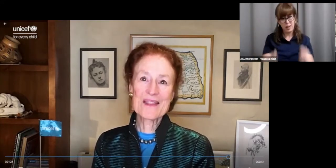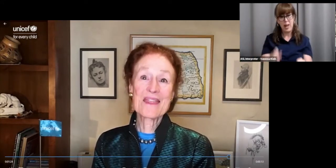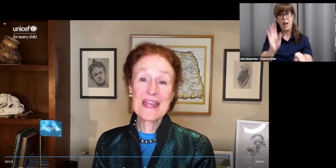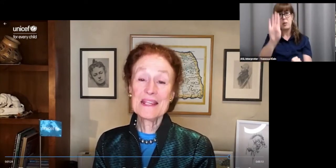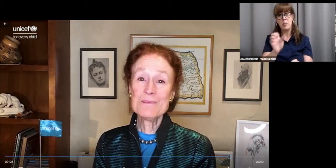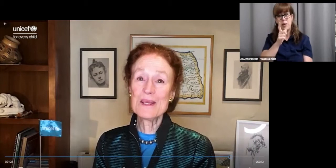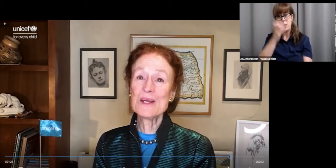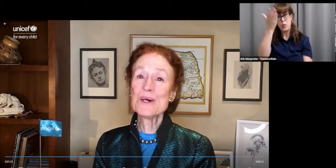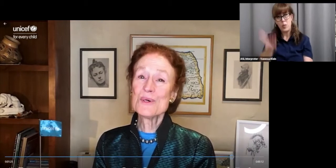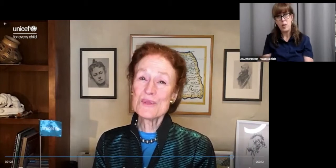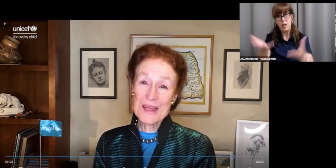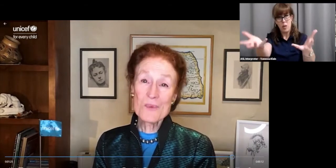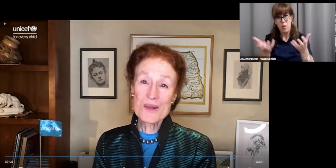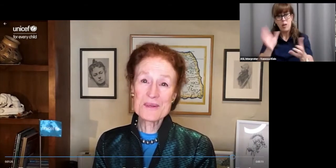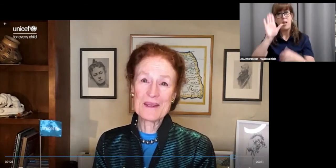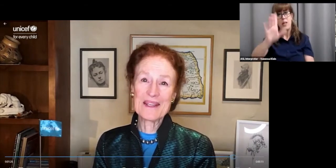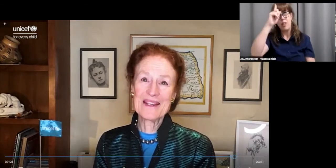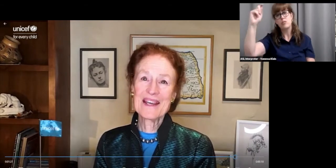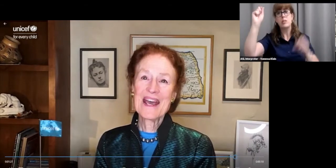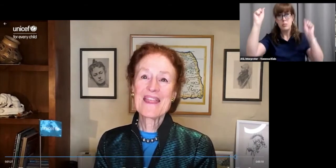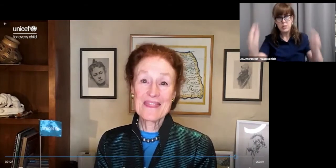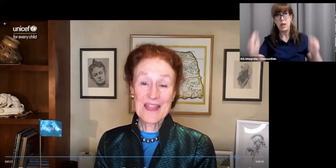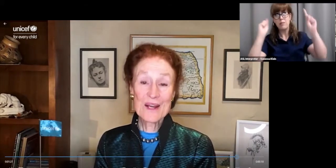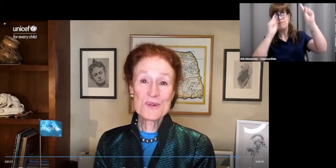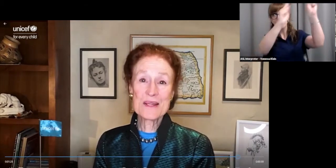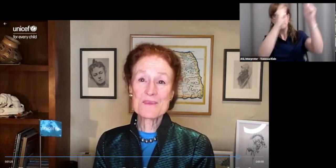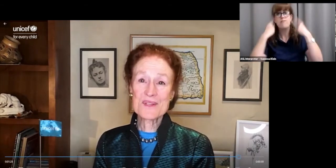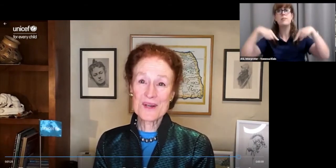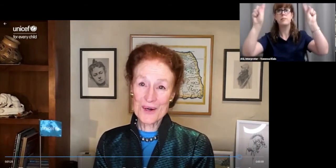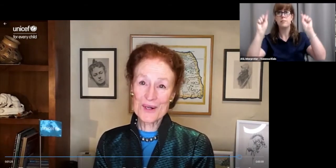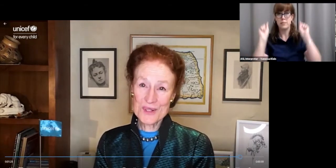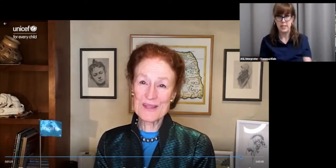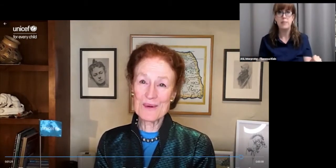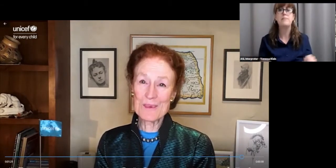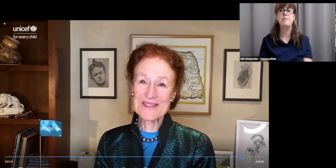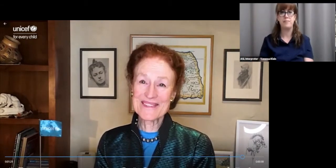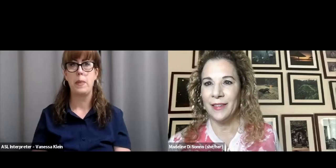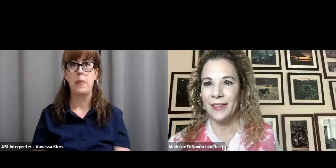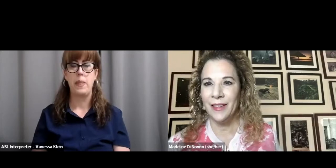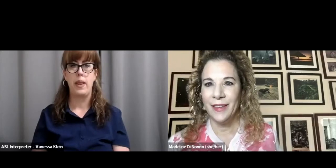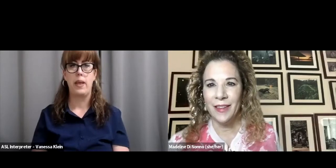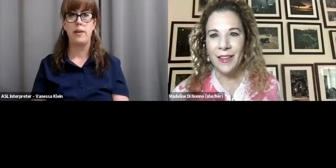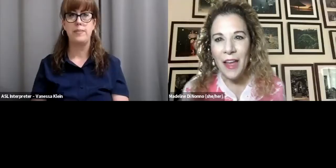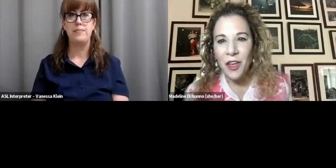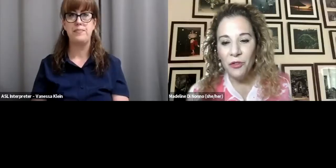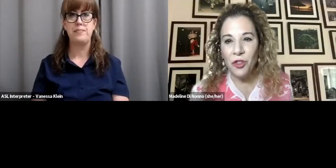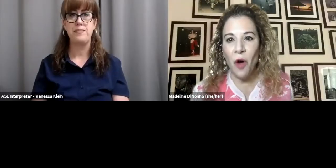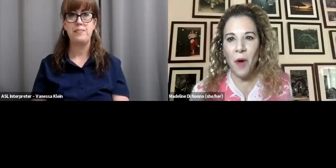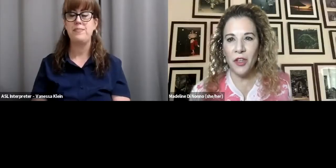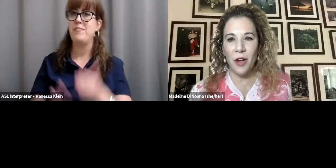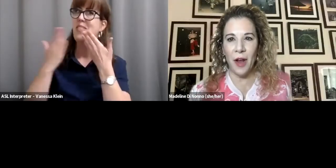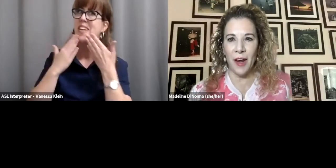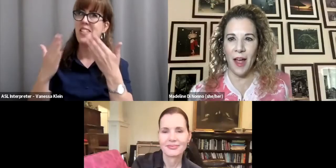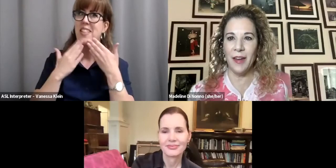everywhere that they can be who they want to be, that their dreams are achievable. Thank you so